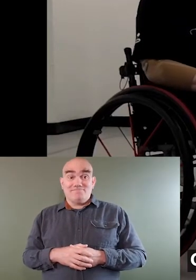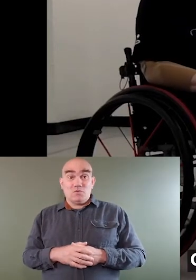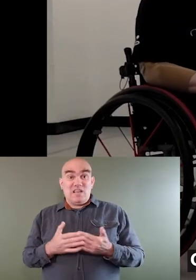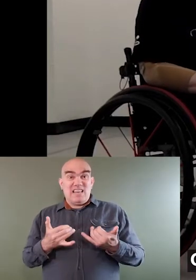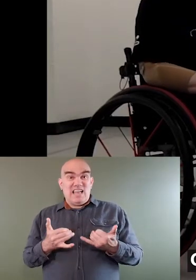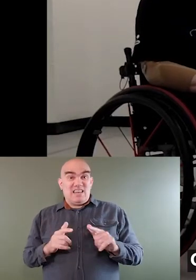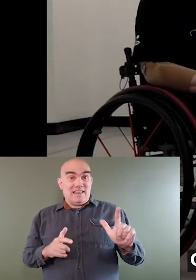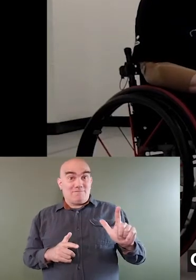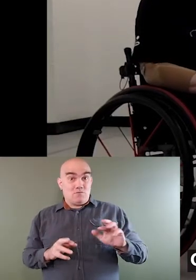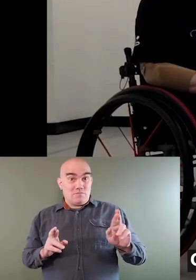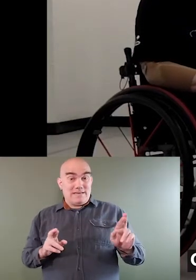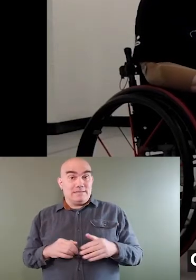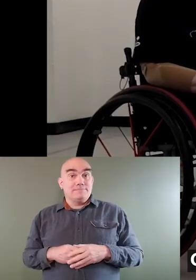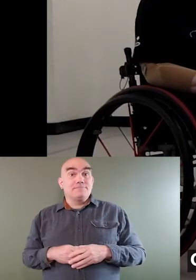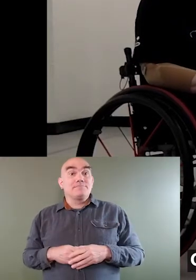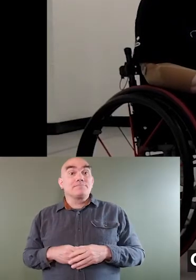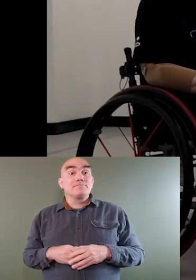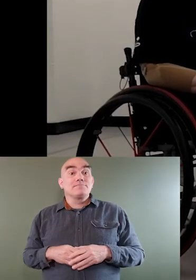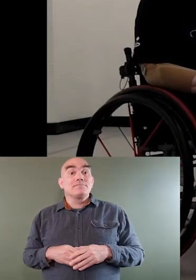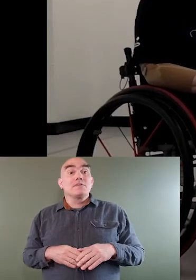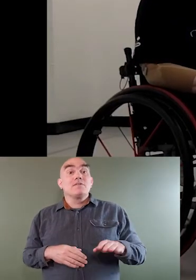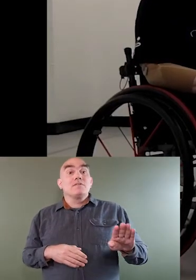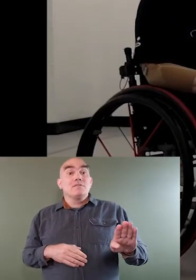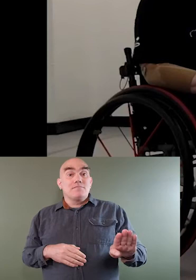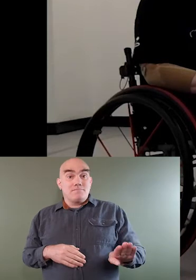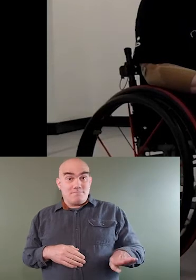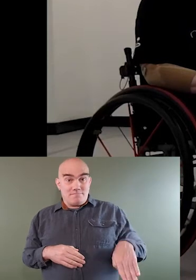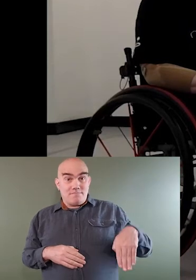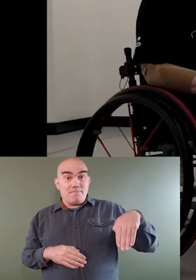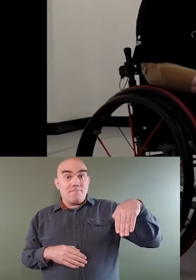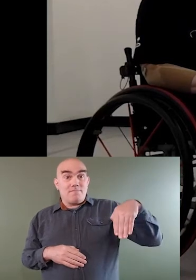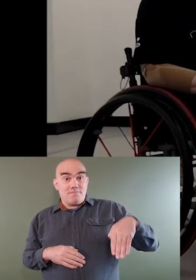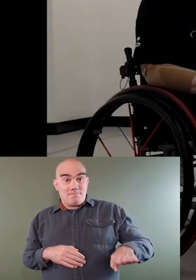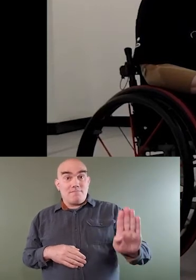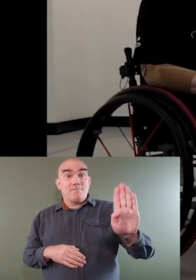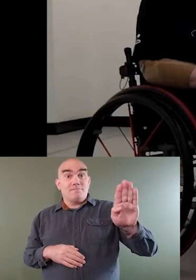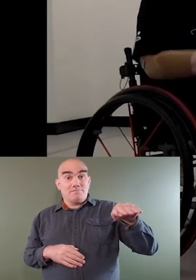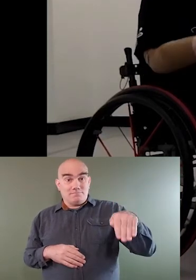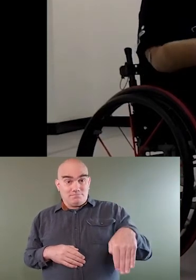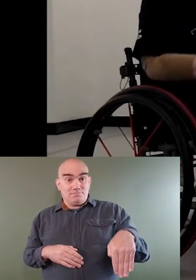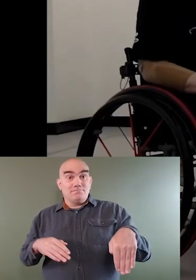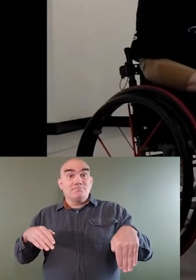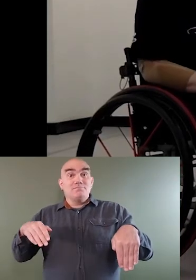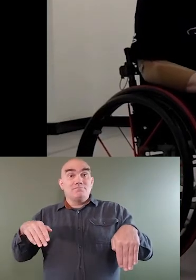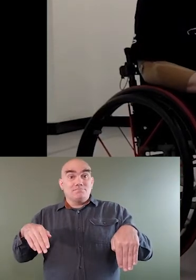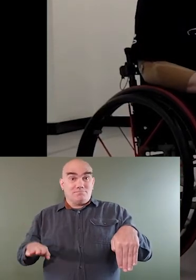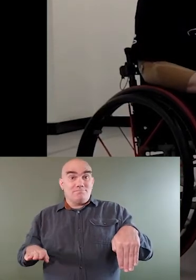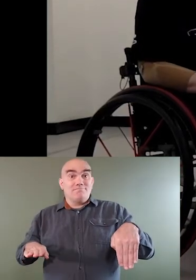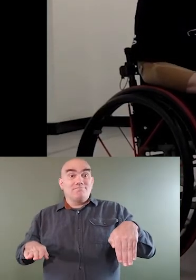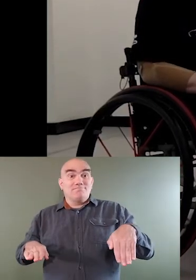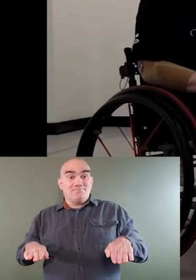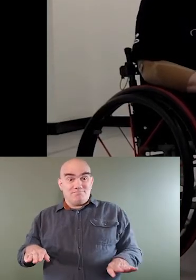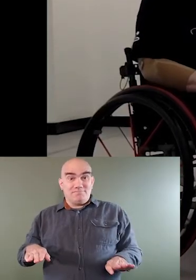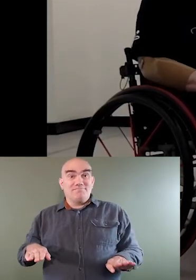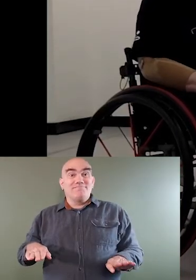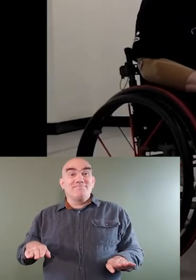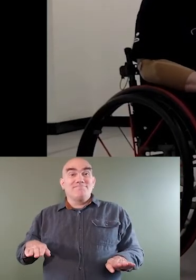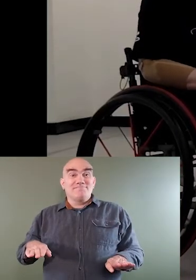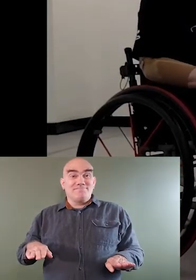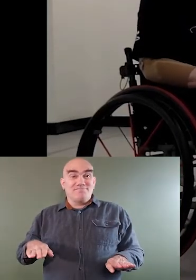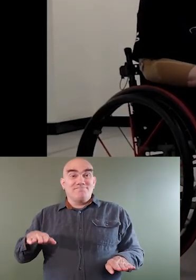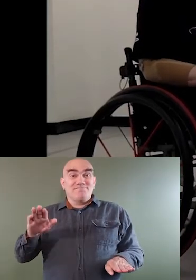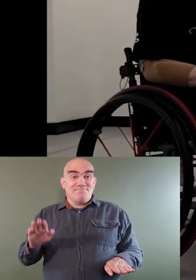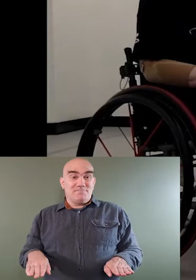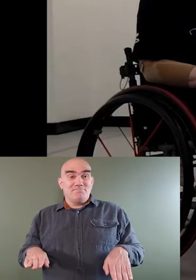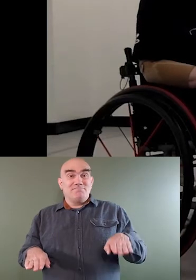let's try our left side. Ready, go. Clap, right heel, left heel,